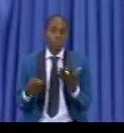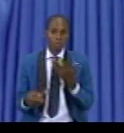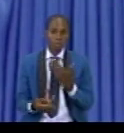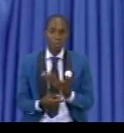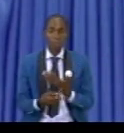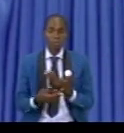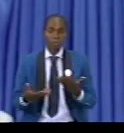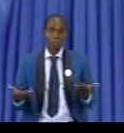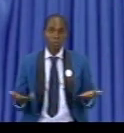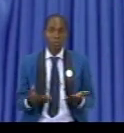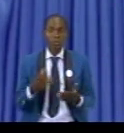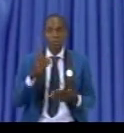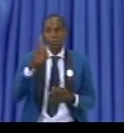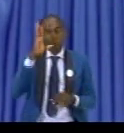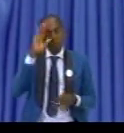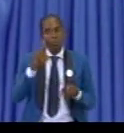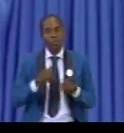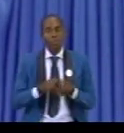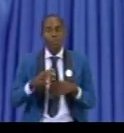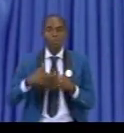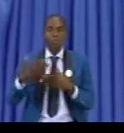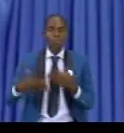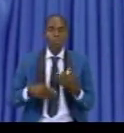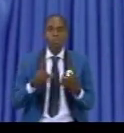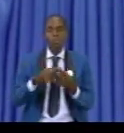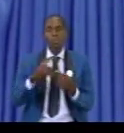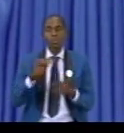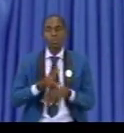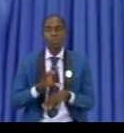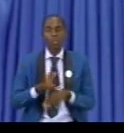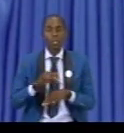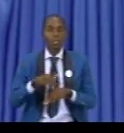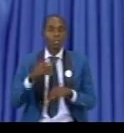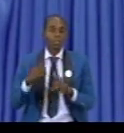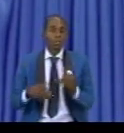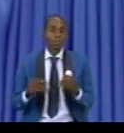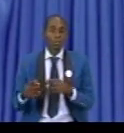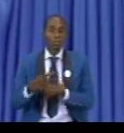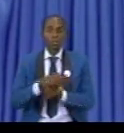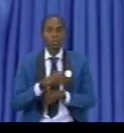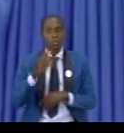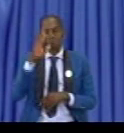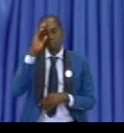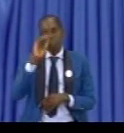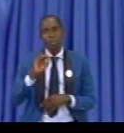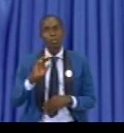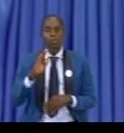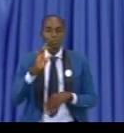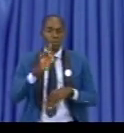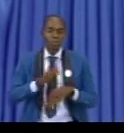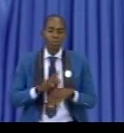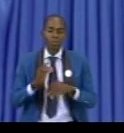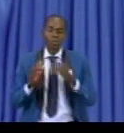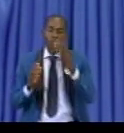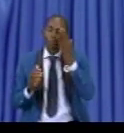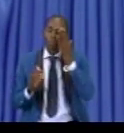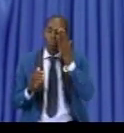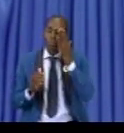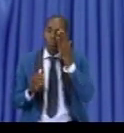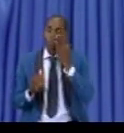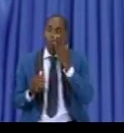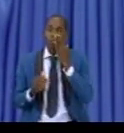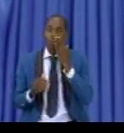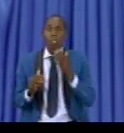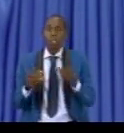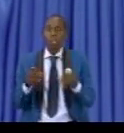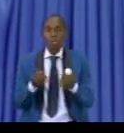brother invited her to church. And at the end of the day, he laid his hand on his face, according to the instruction by